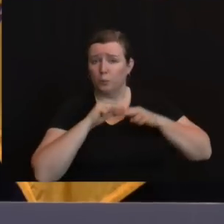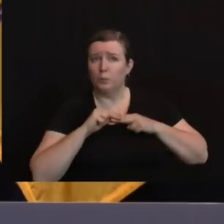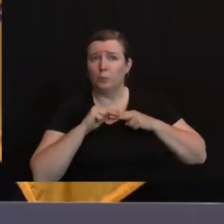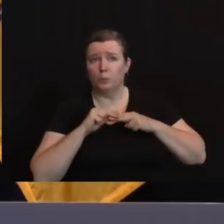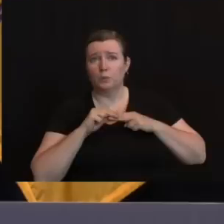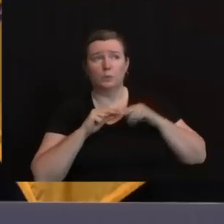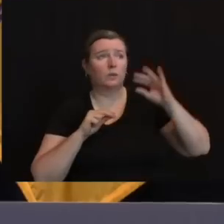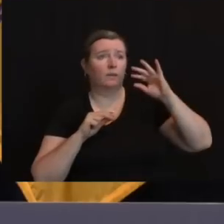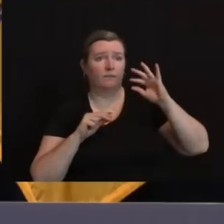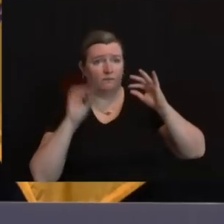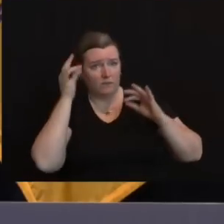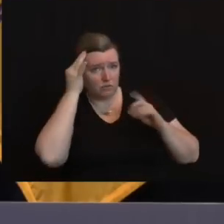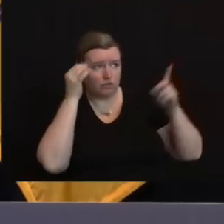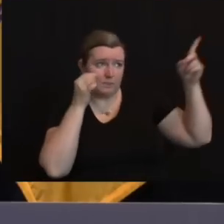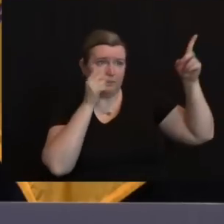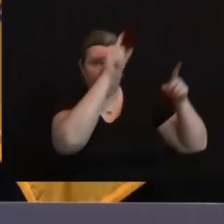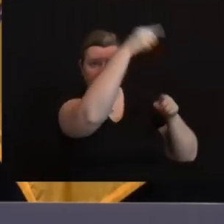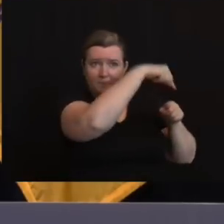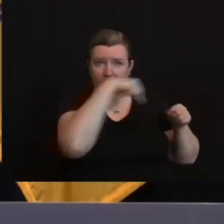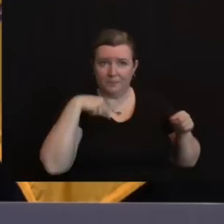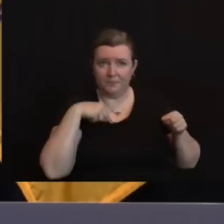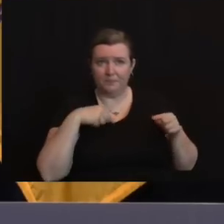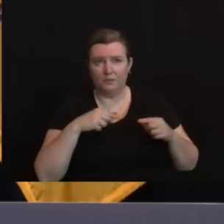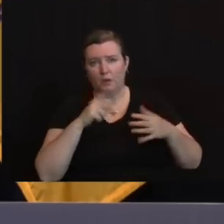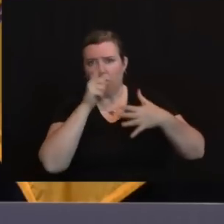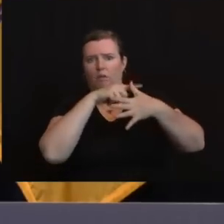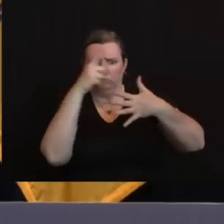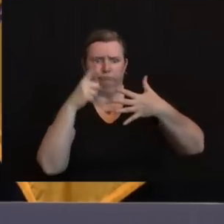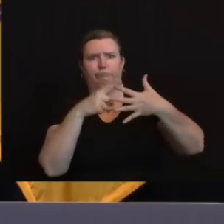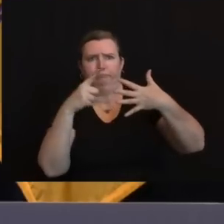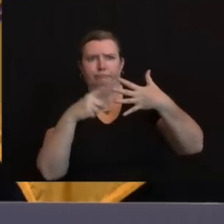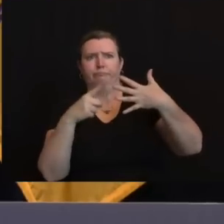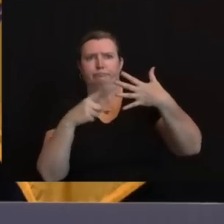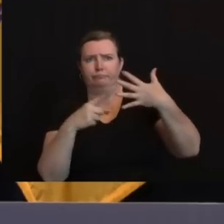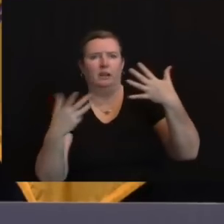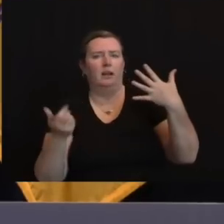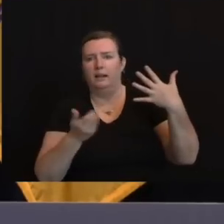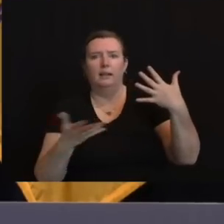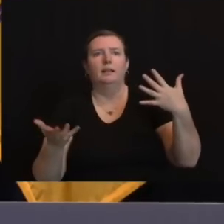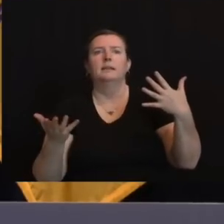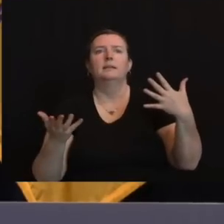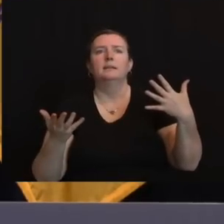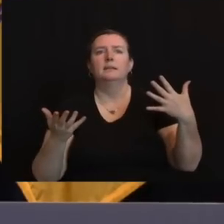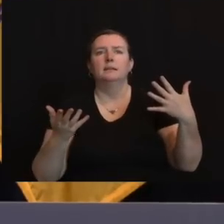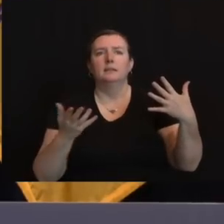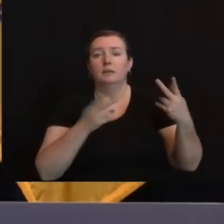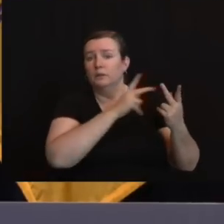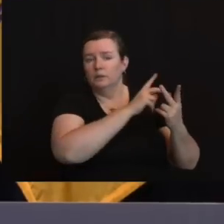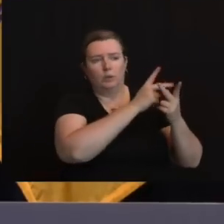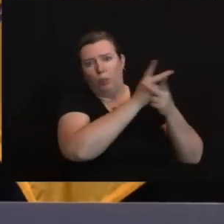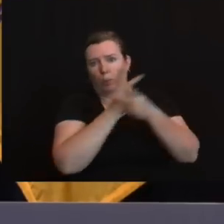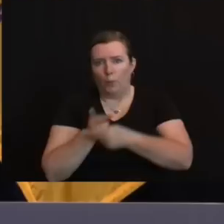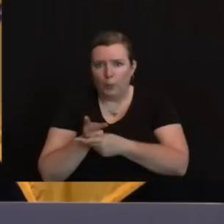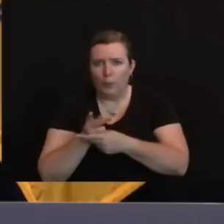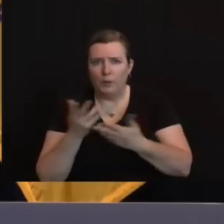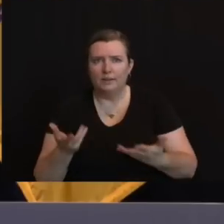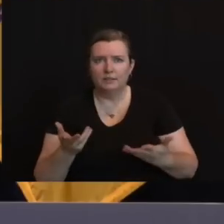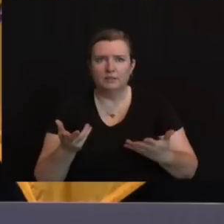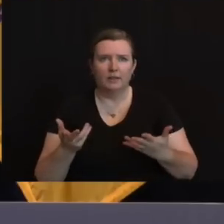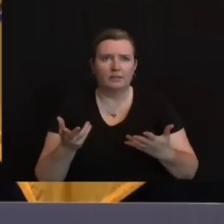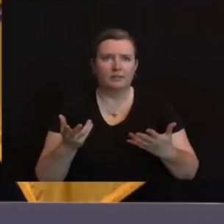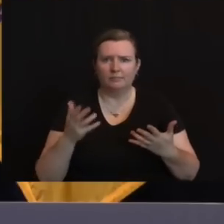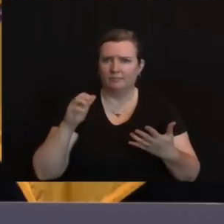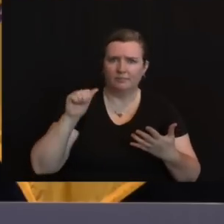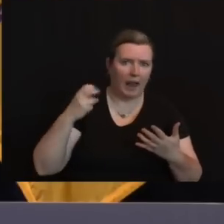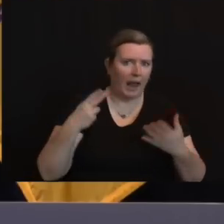of the above, and to use a good slug of that to put it right into getting our small businesses back on our feet. So you've done an extraordinary job keeping